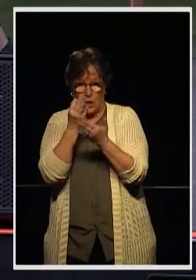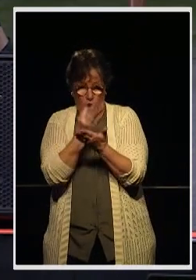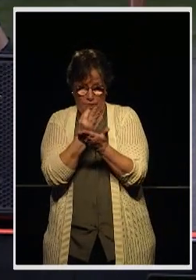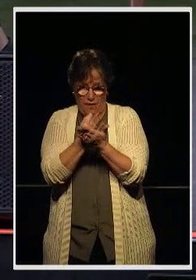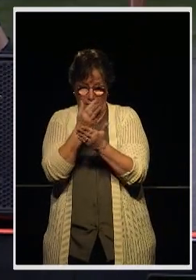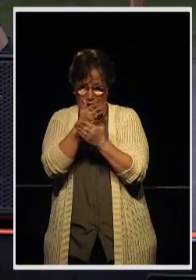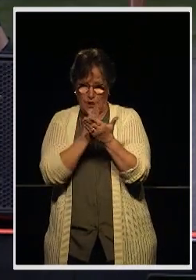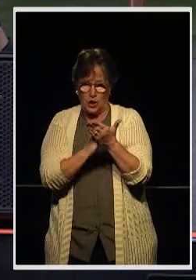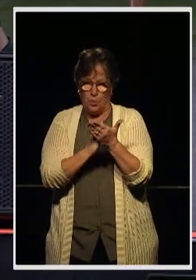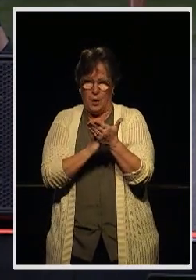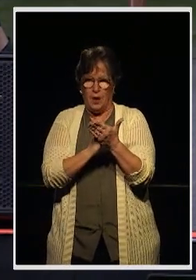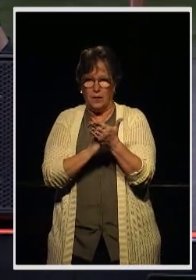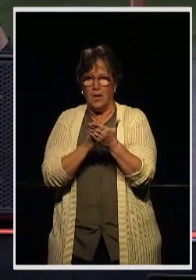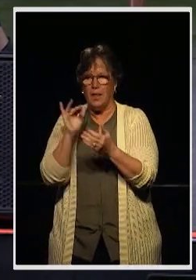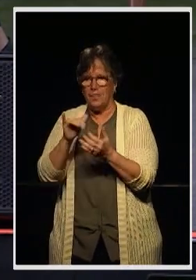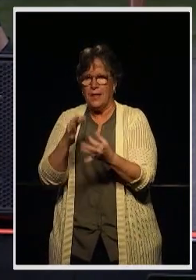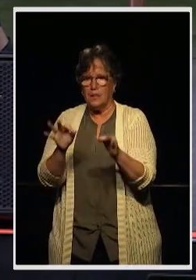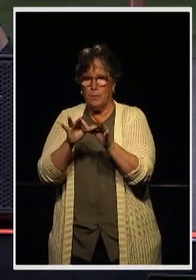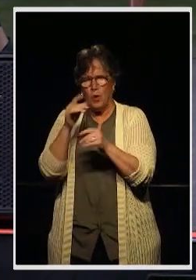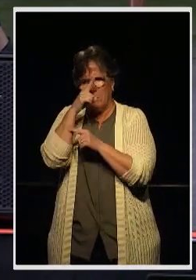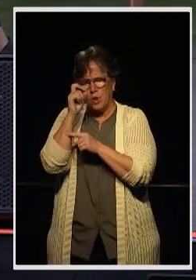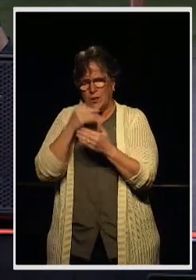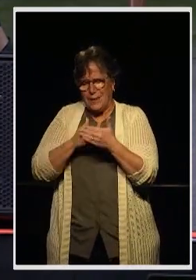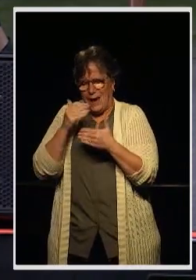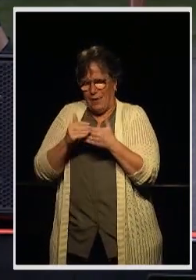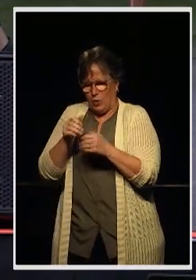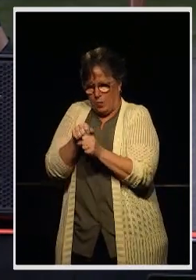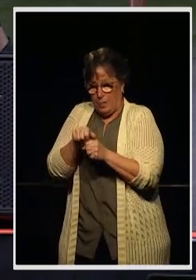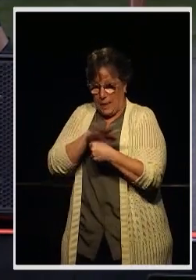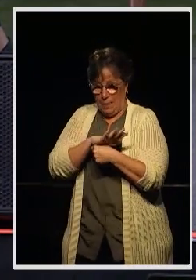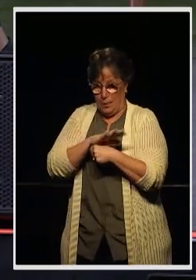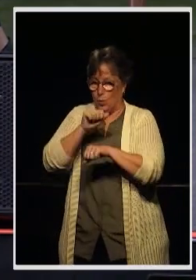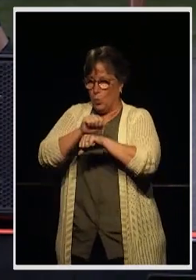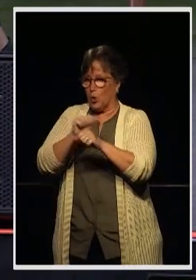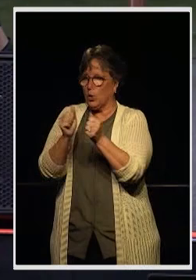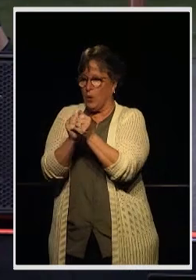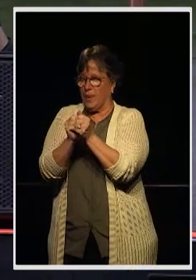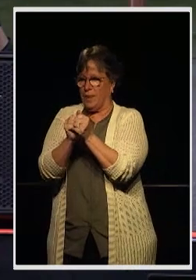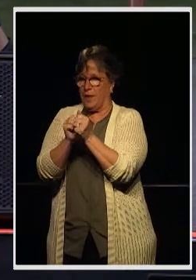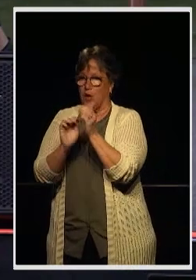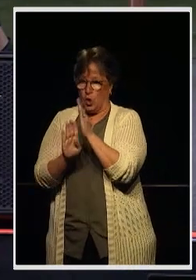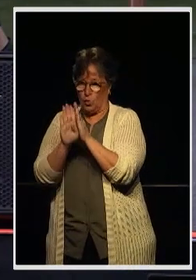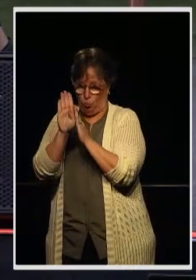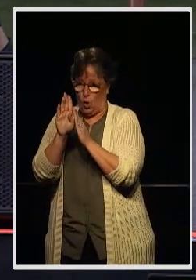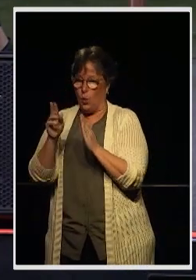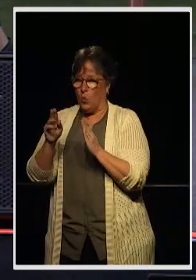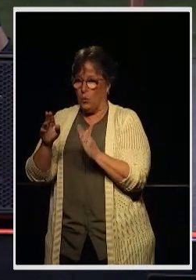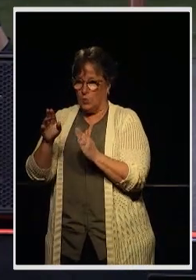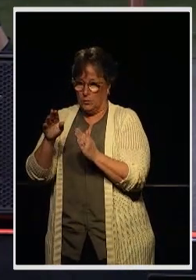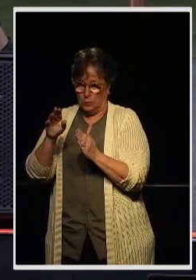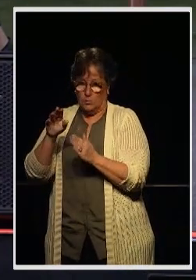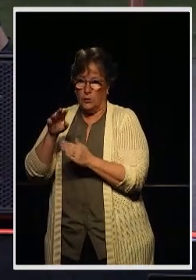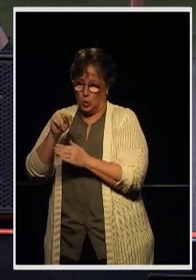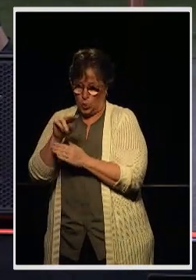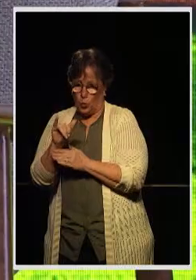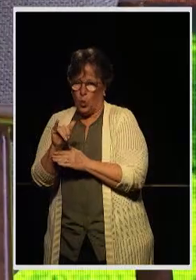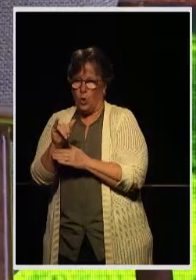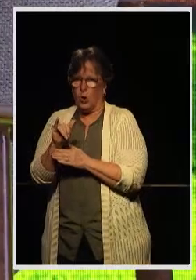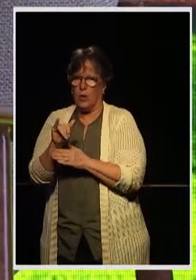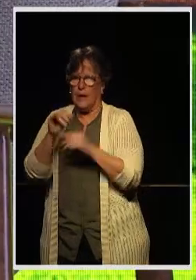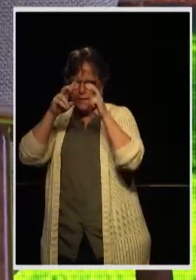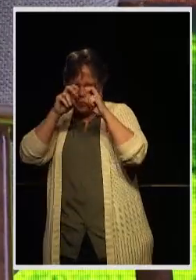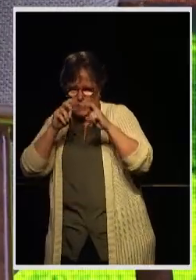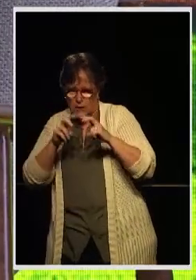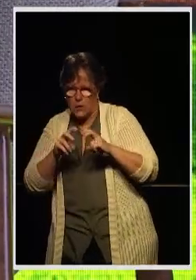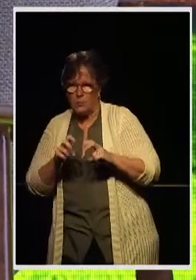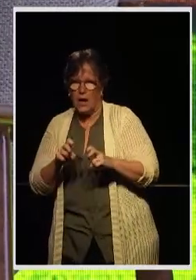the pandemic, we worked with Grow New York to do a deep dive study into what cracks appeared in the